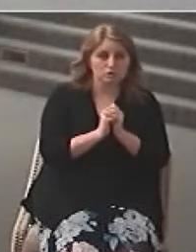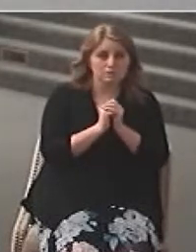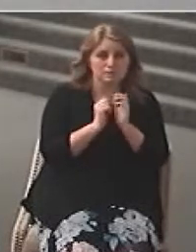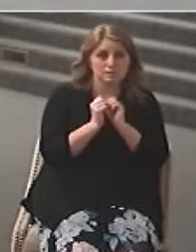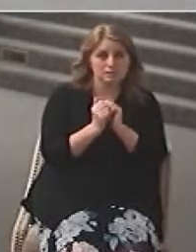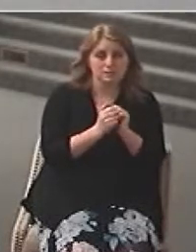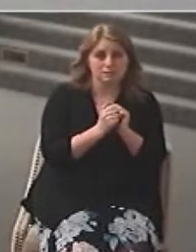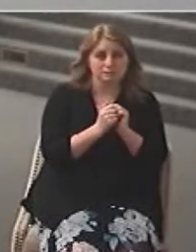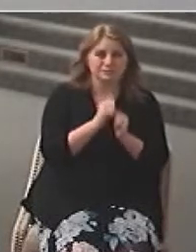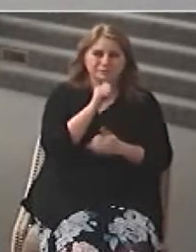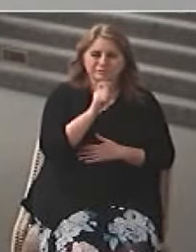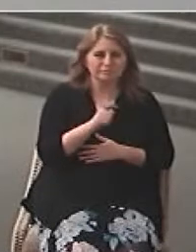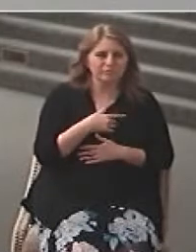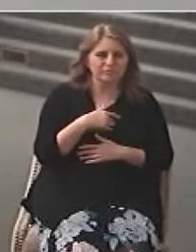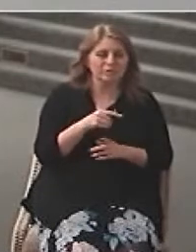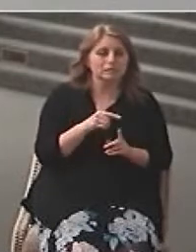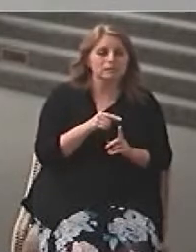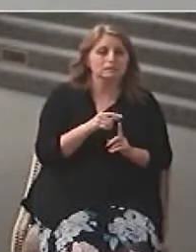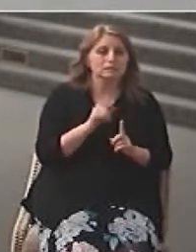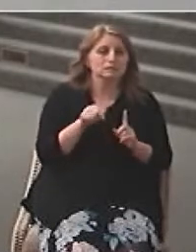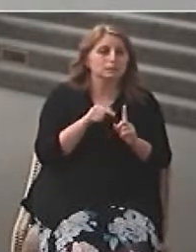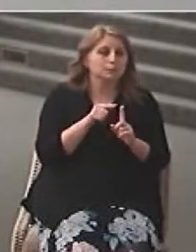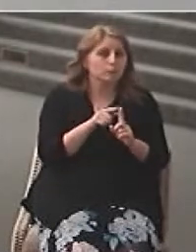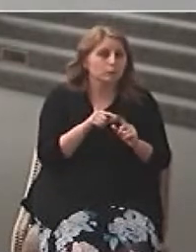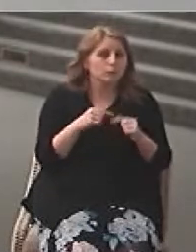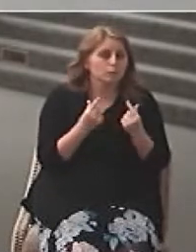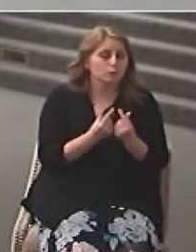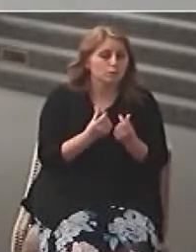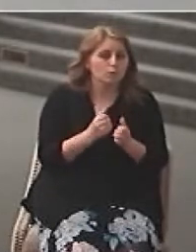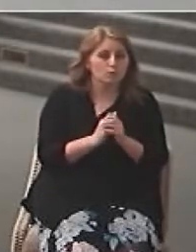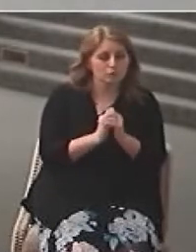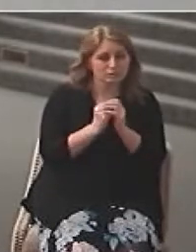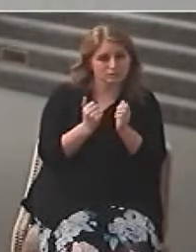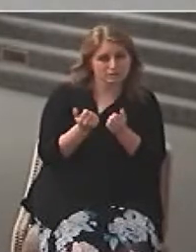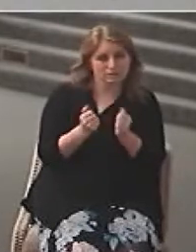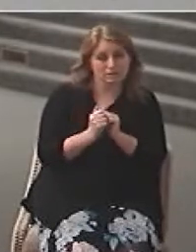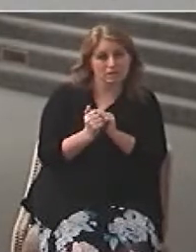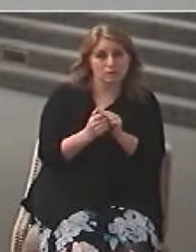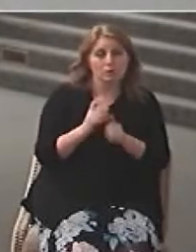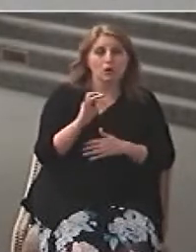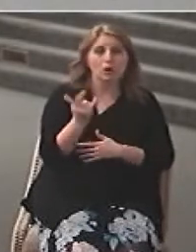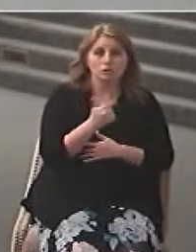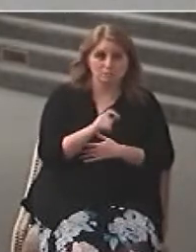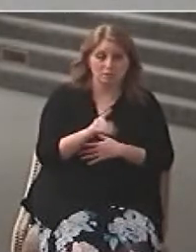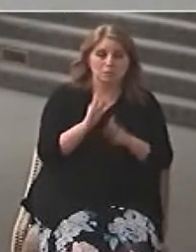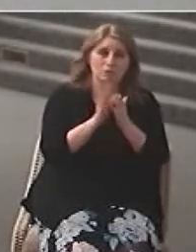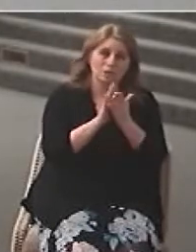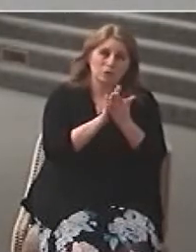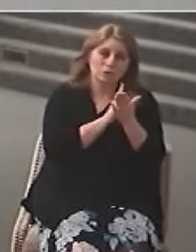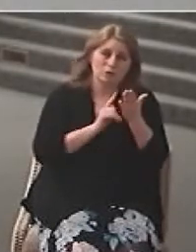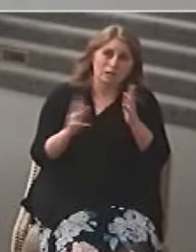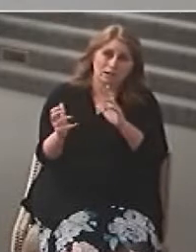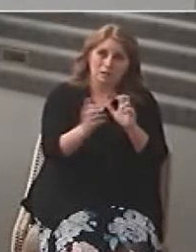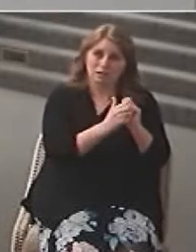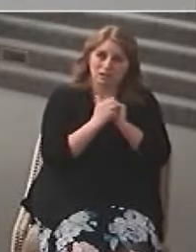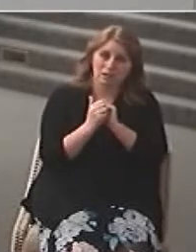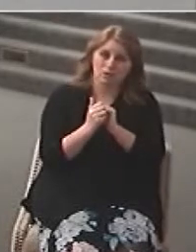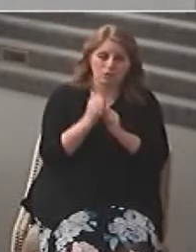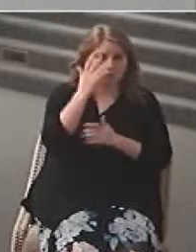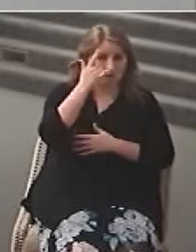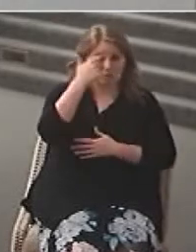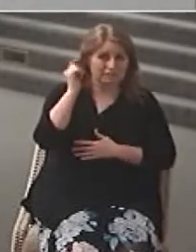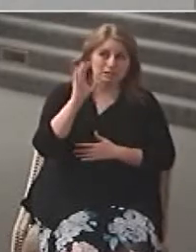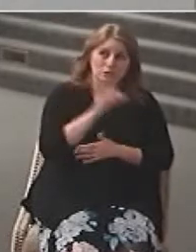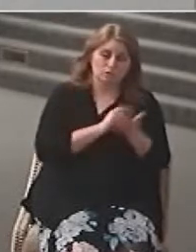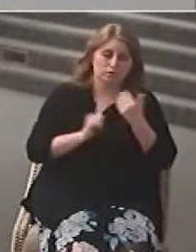You don't have to have a specific group up here to praise God. We all should be praising the Lord together. Why? Because He's the Lord of your life and He's the Lord of